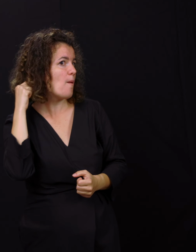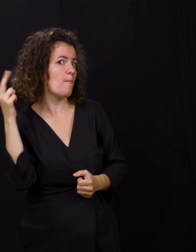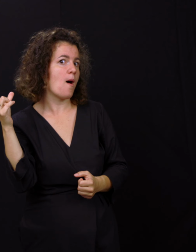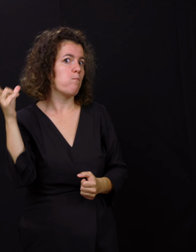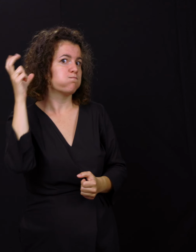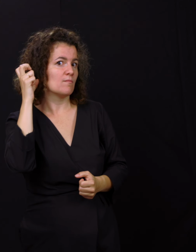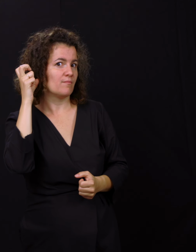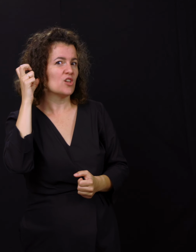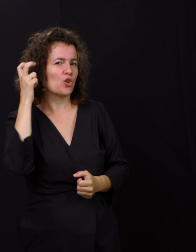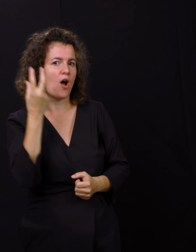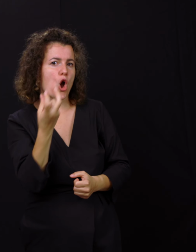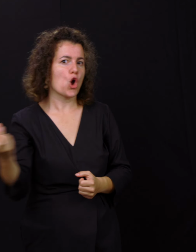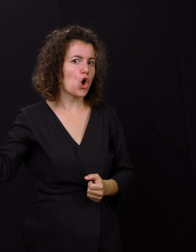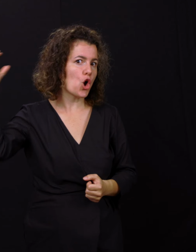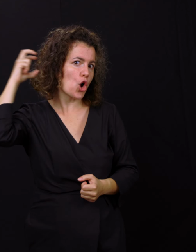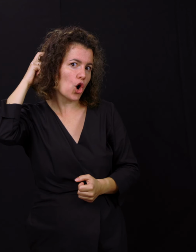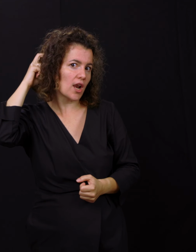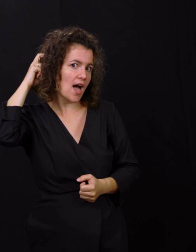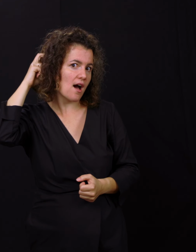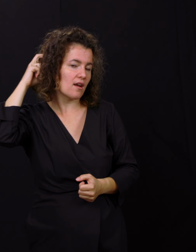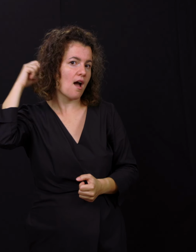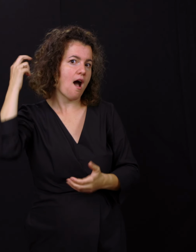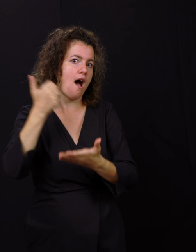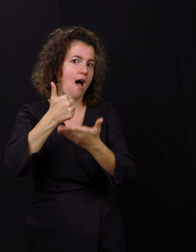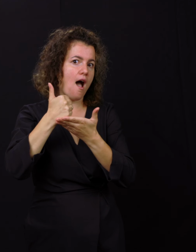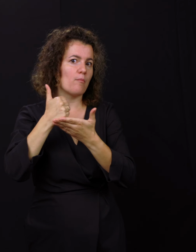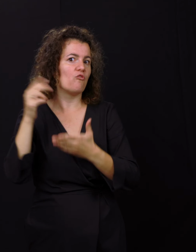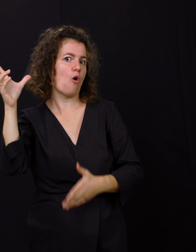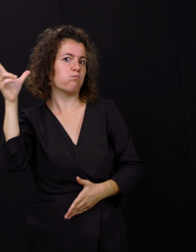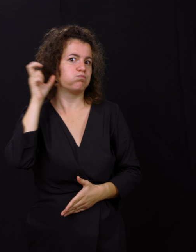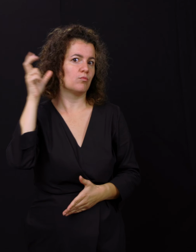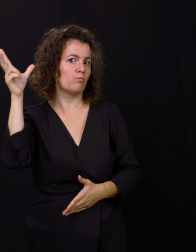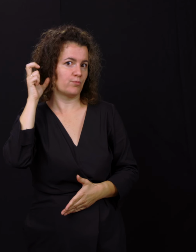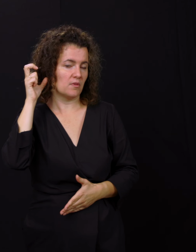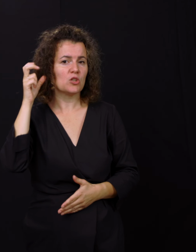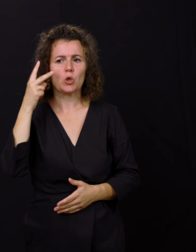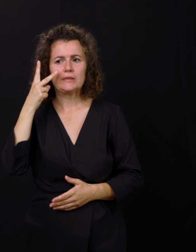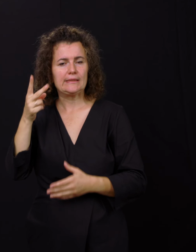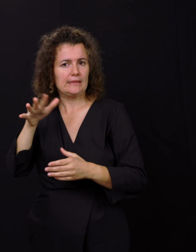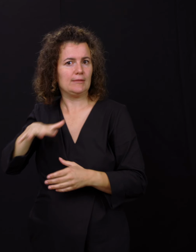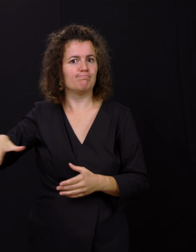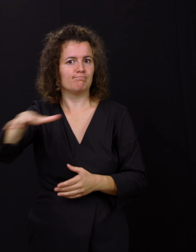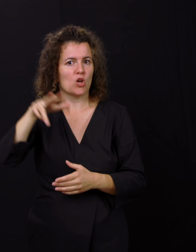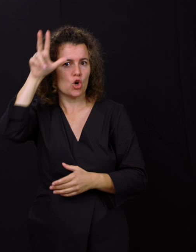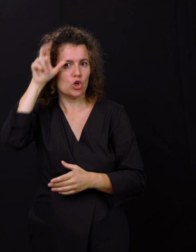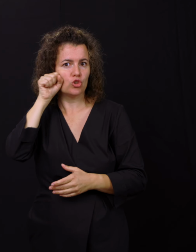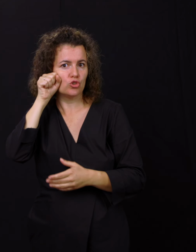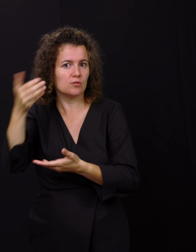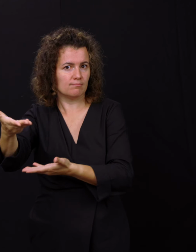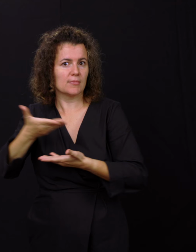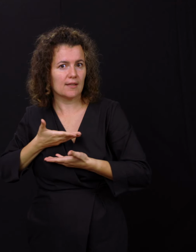are cochlear implants, which really revolutionize the care in this domain. But right now, we are not yet able to restore